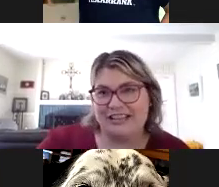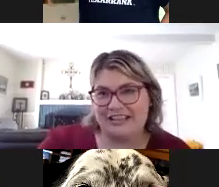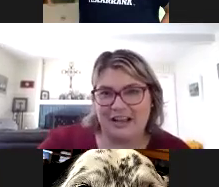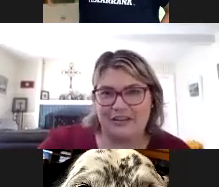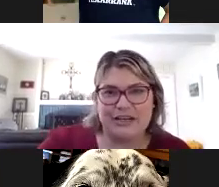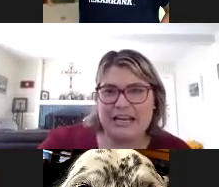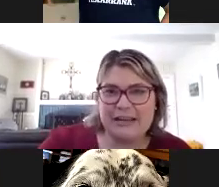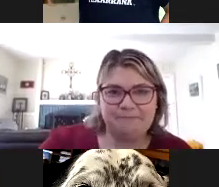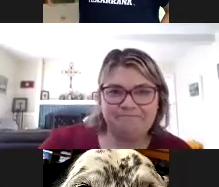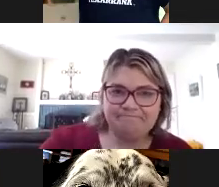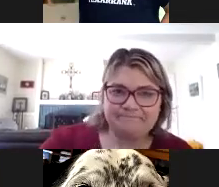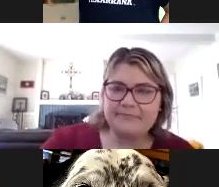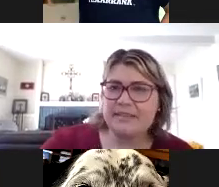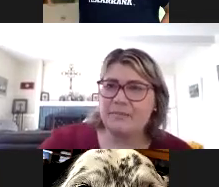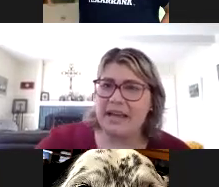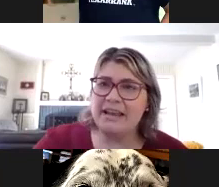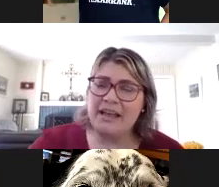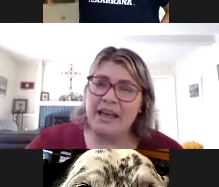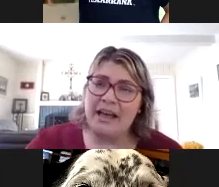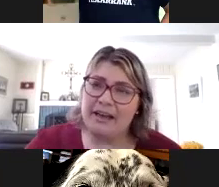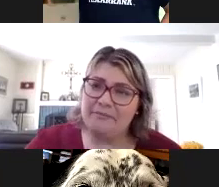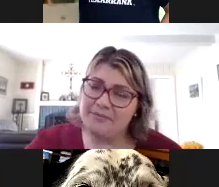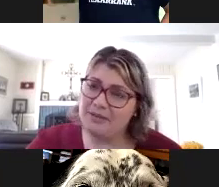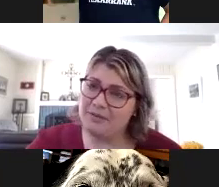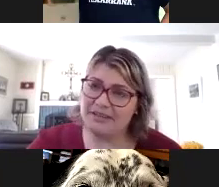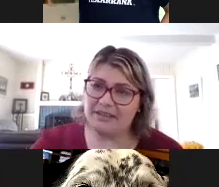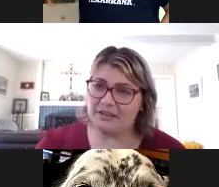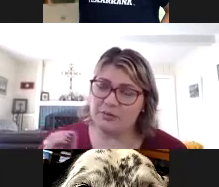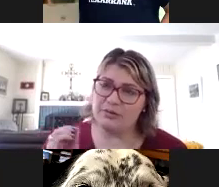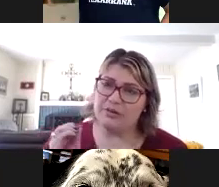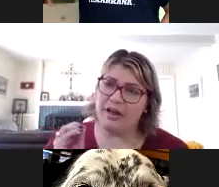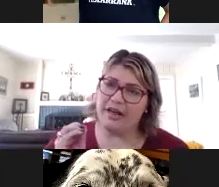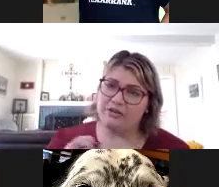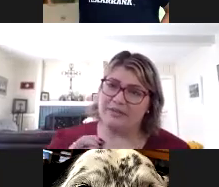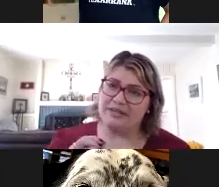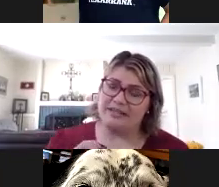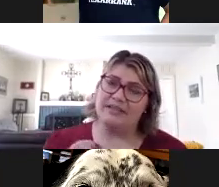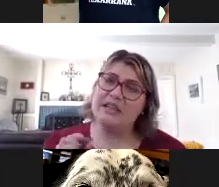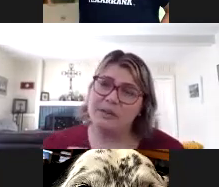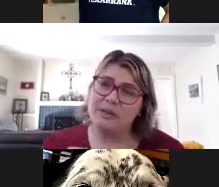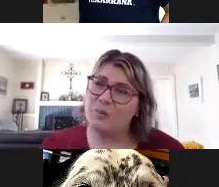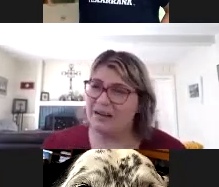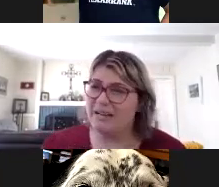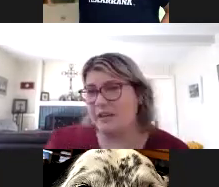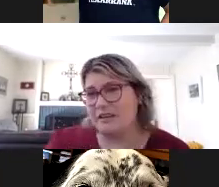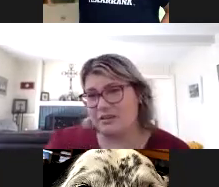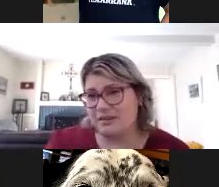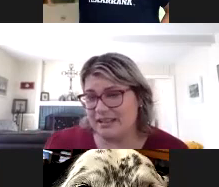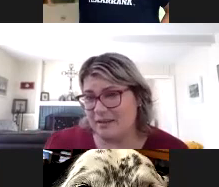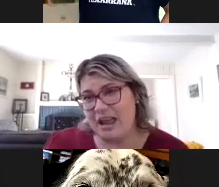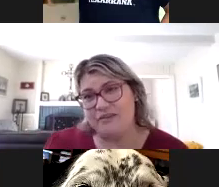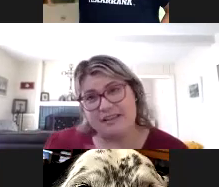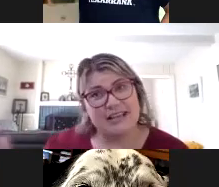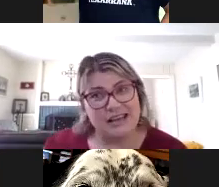votes cast in California either. But so these Electoral College representatives, each political party typically